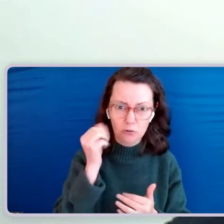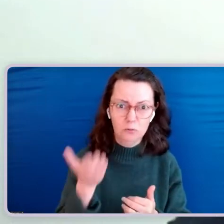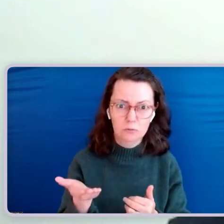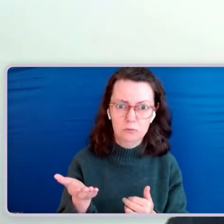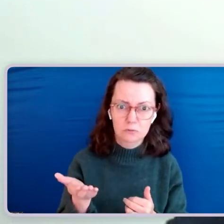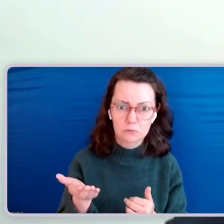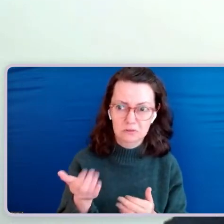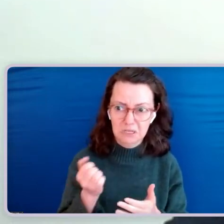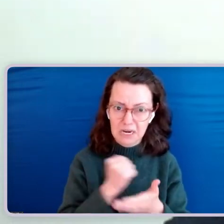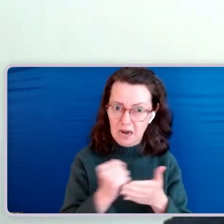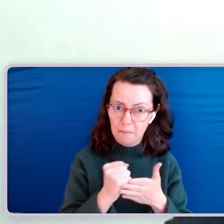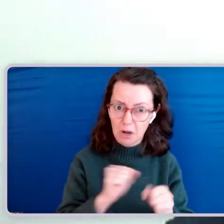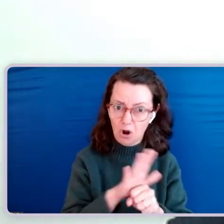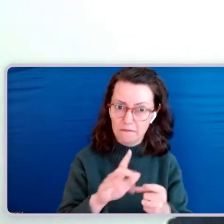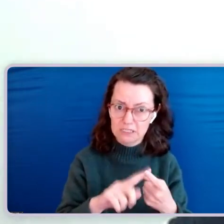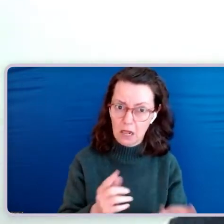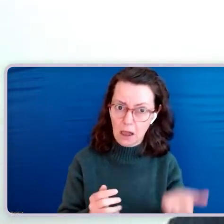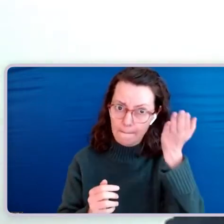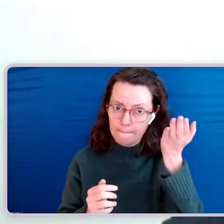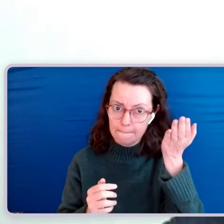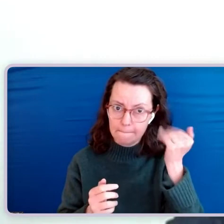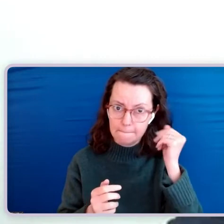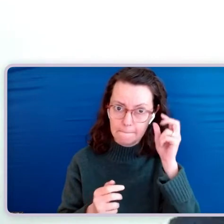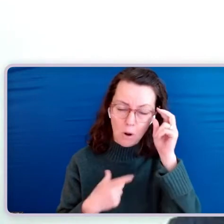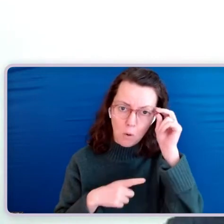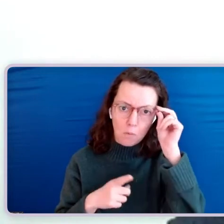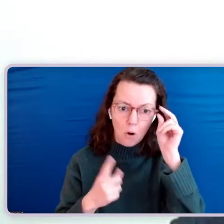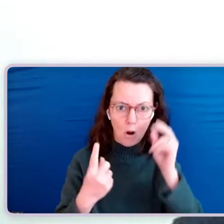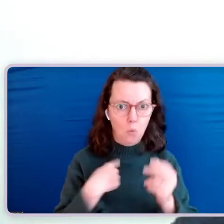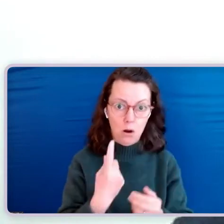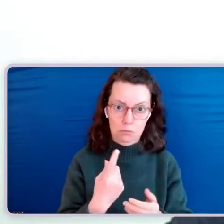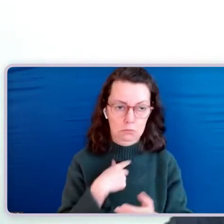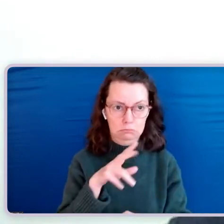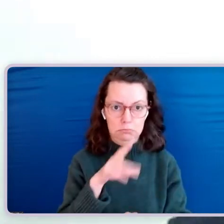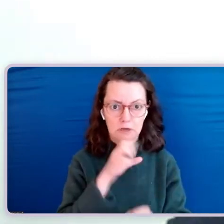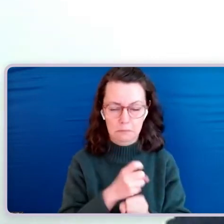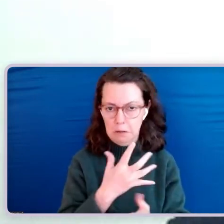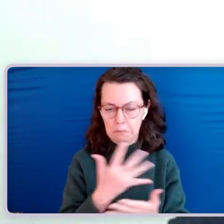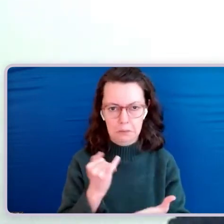because personally, one of the biggest mistakes I think government made was to go